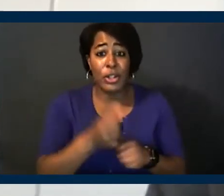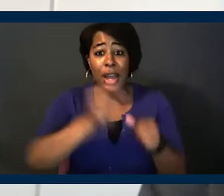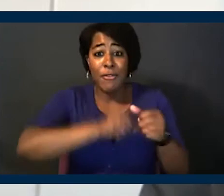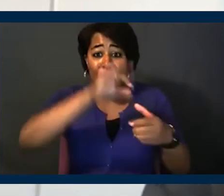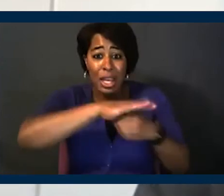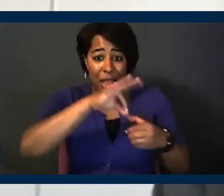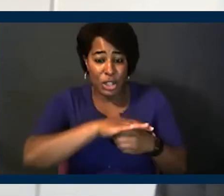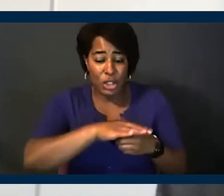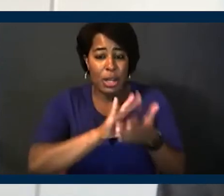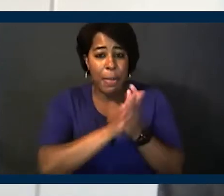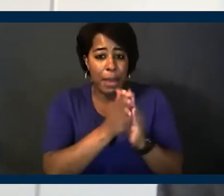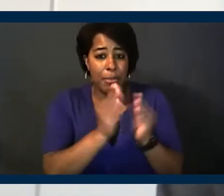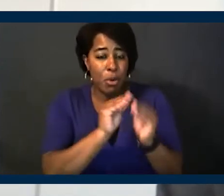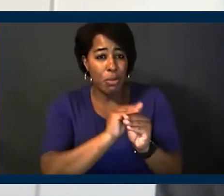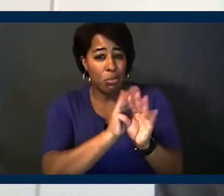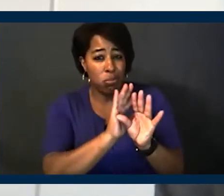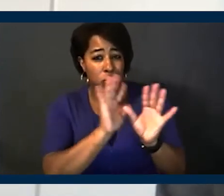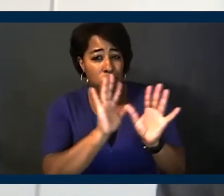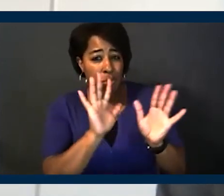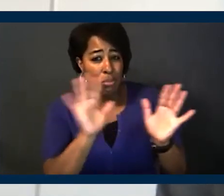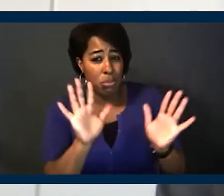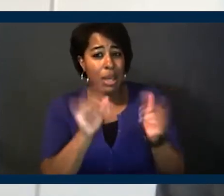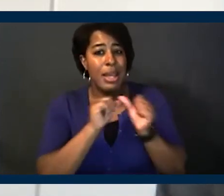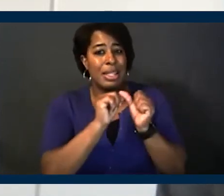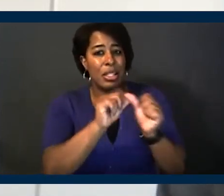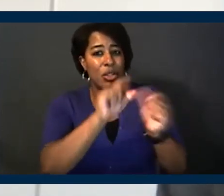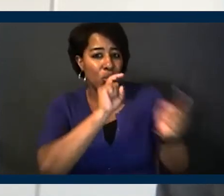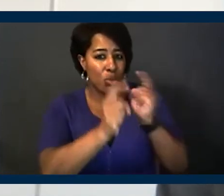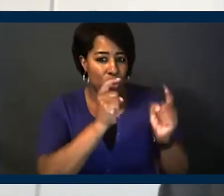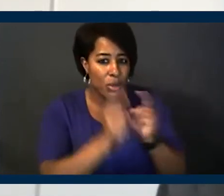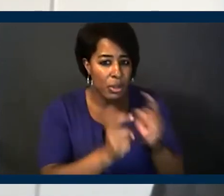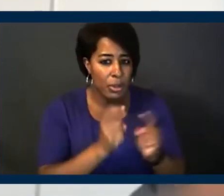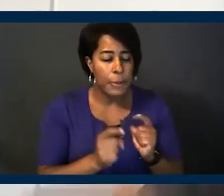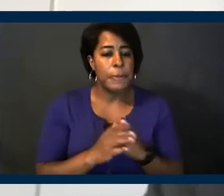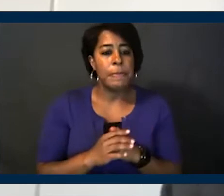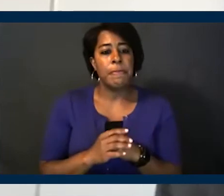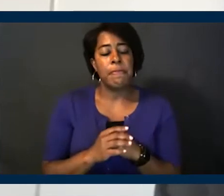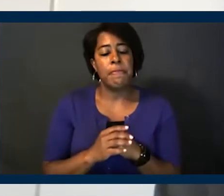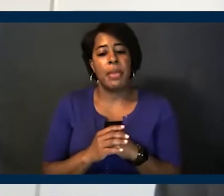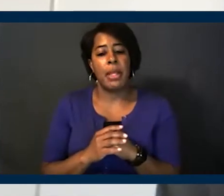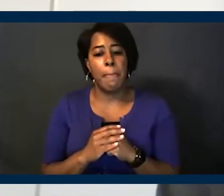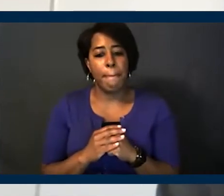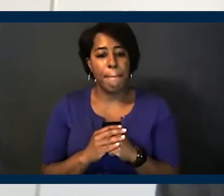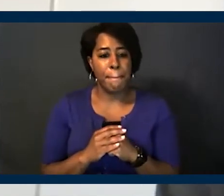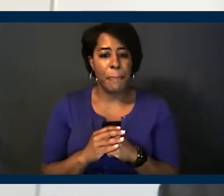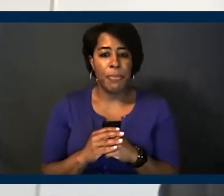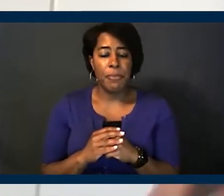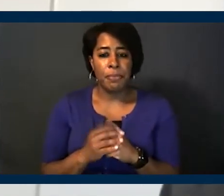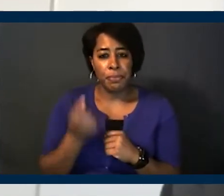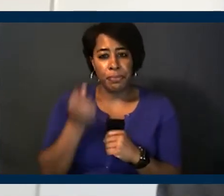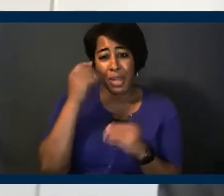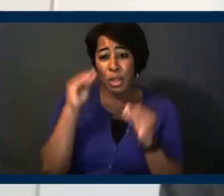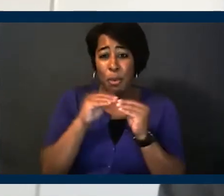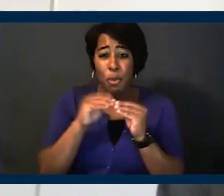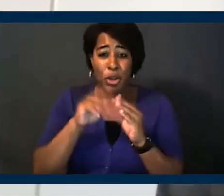continues to evolve and fine tune itself. One of the things that's difficult is the longer you are ingrained in a system, even the